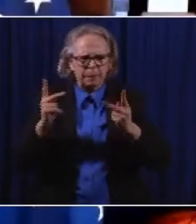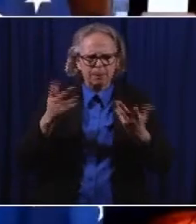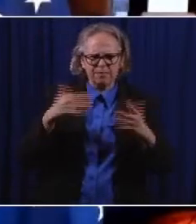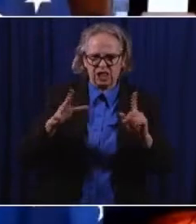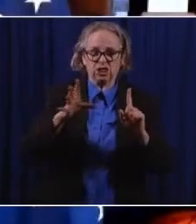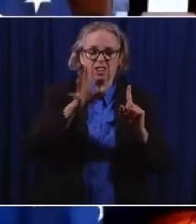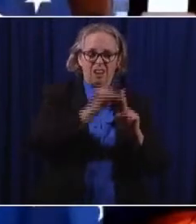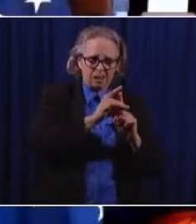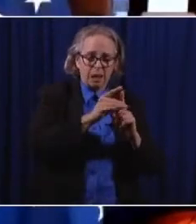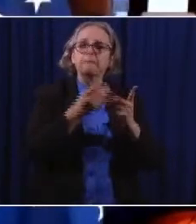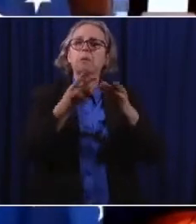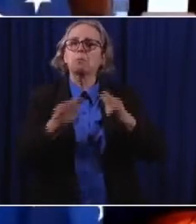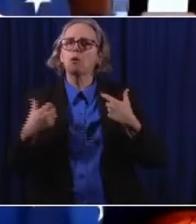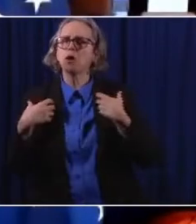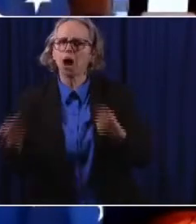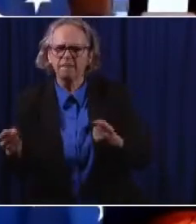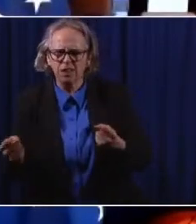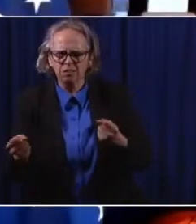learn for that.